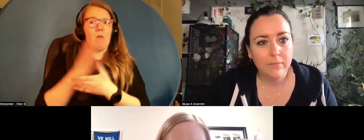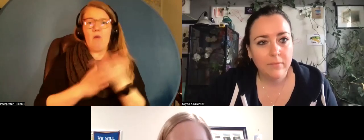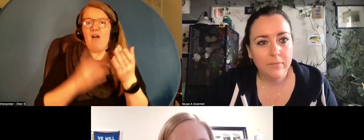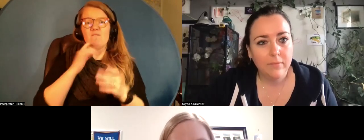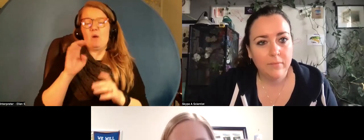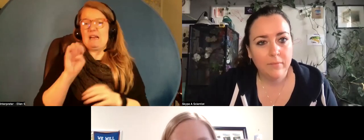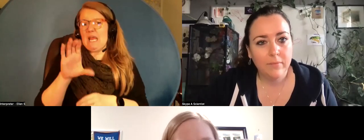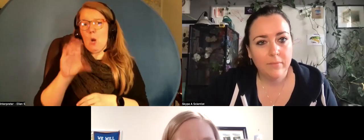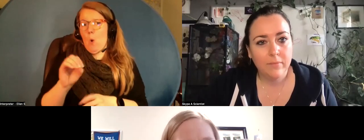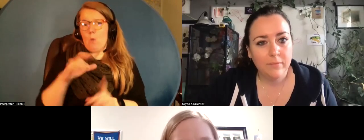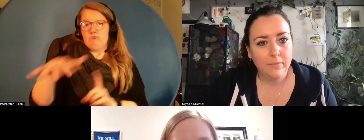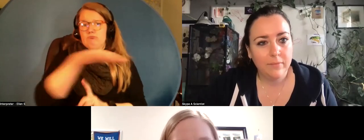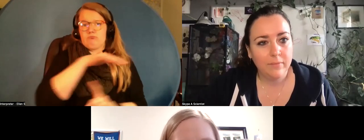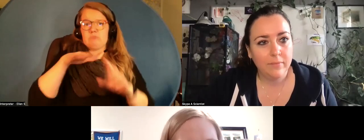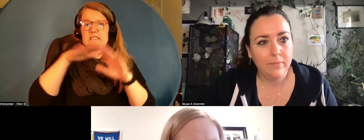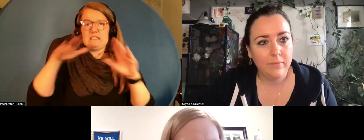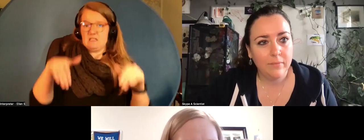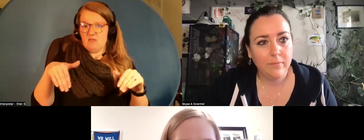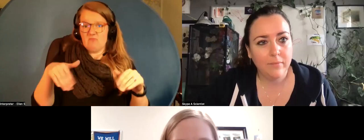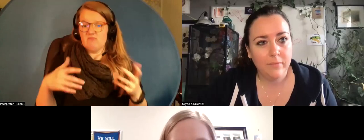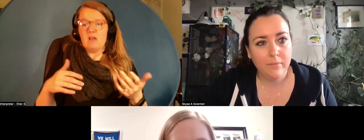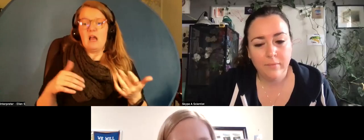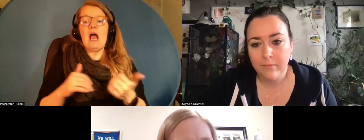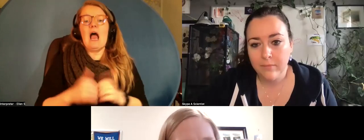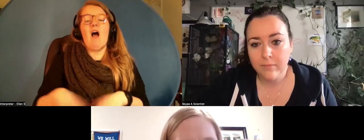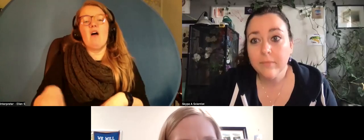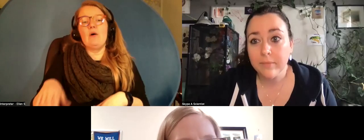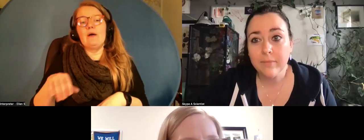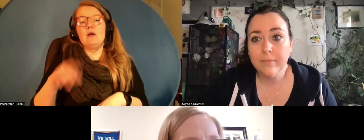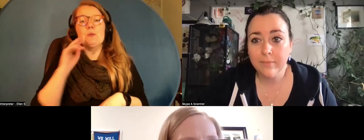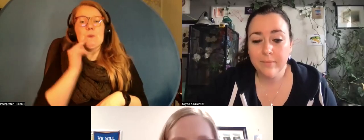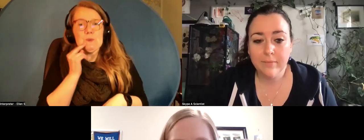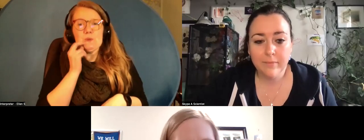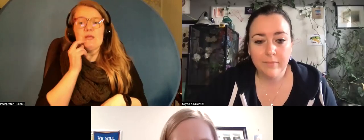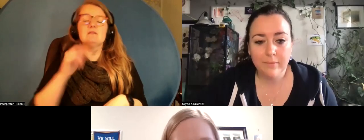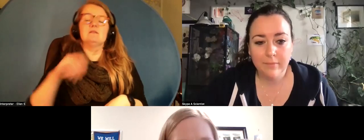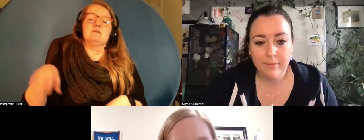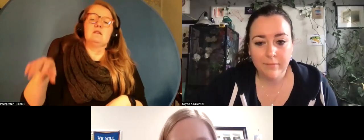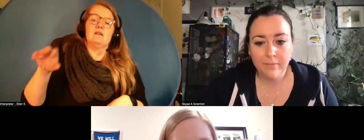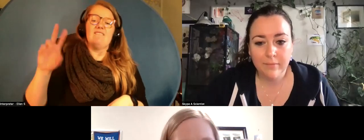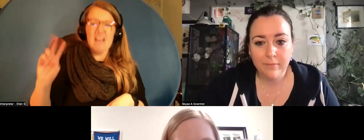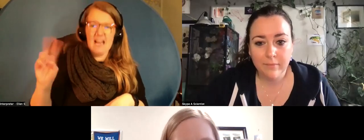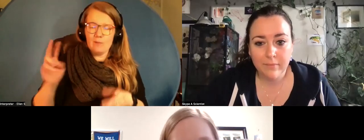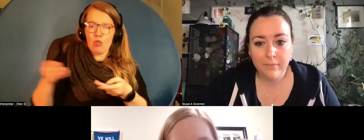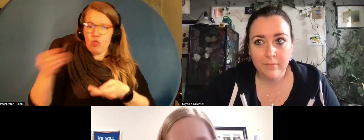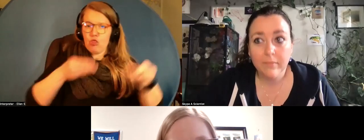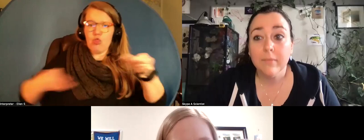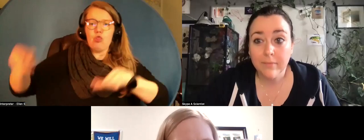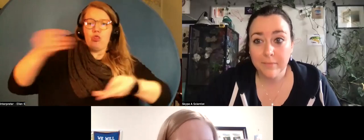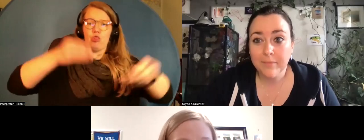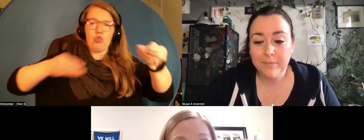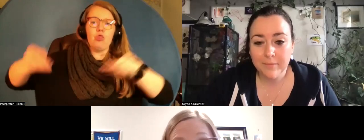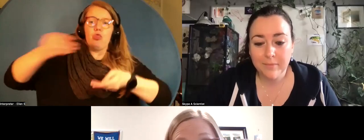so the way that nutrients move through an ecosystem and the energy flows through an ecosystem, those parasites are just part of that